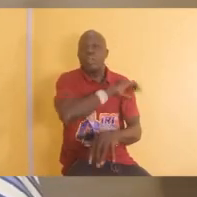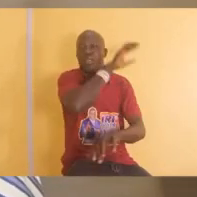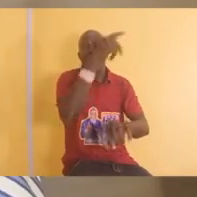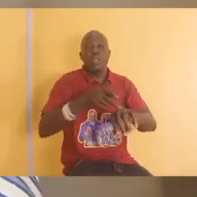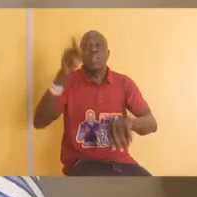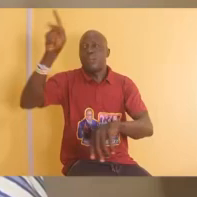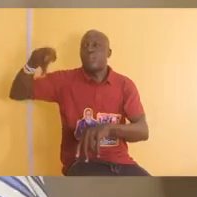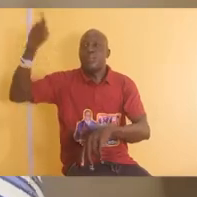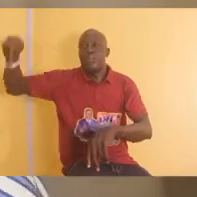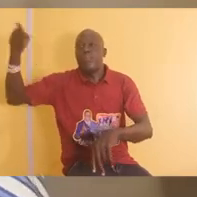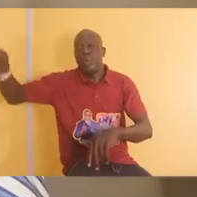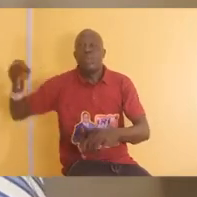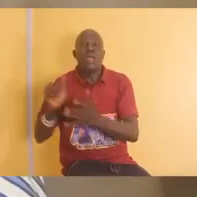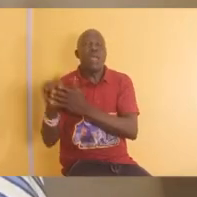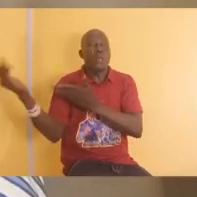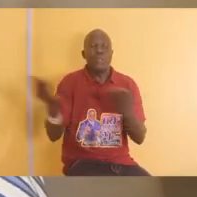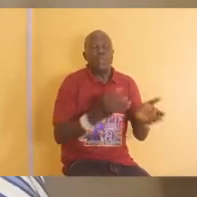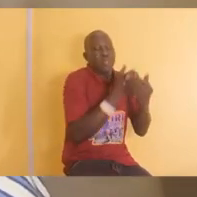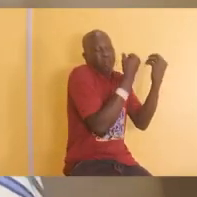they